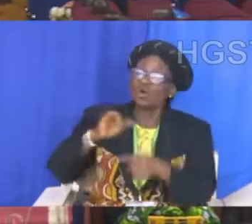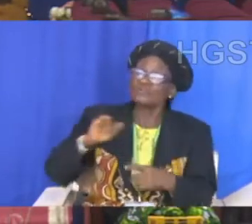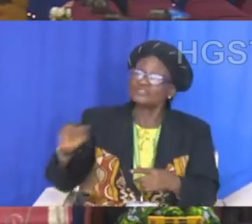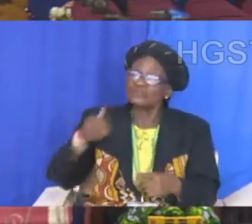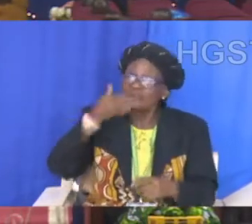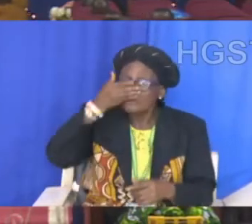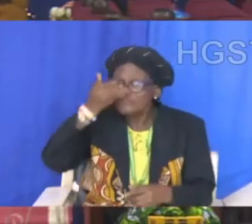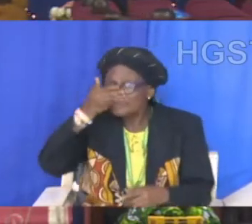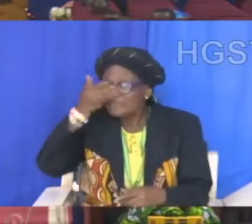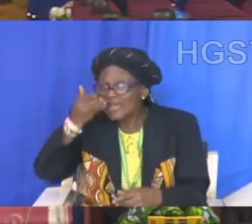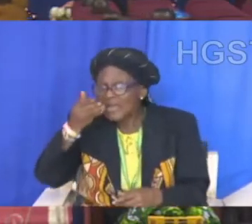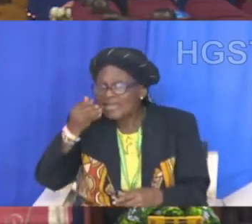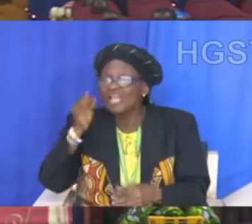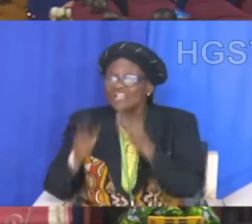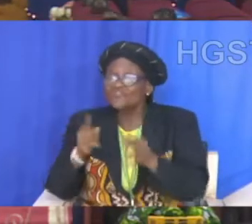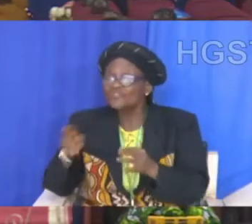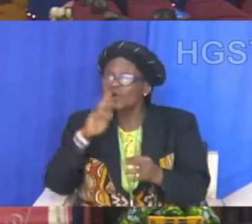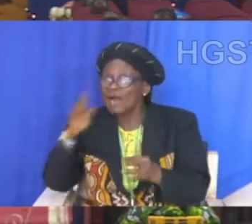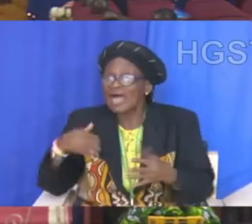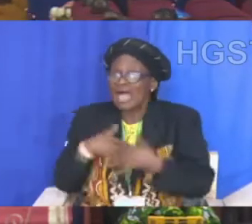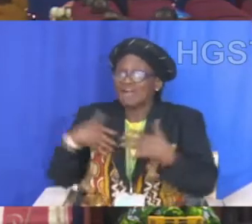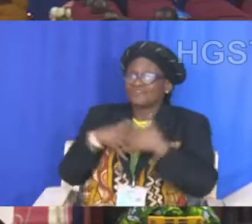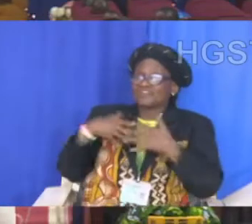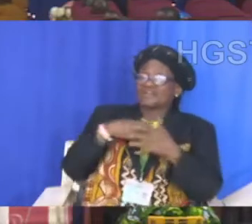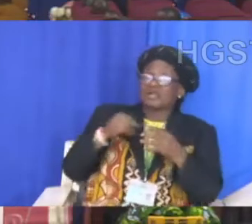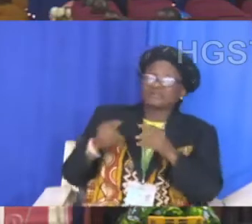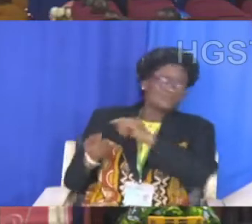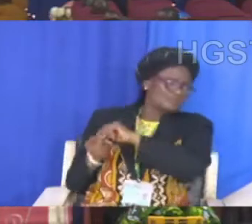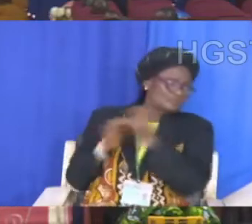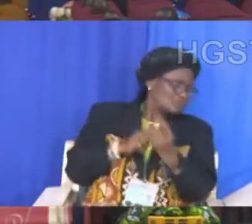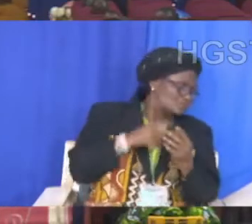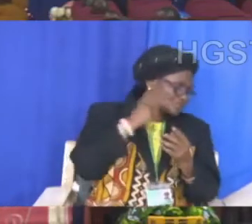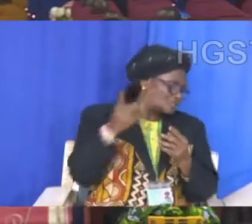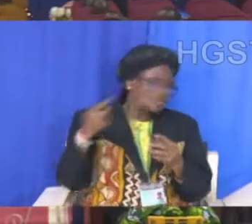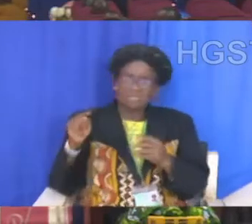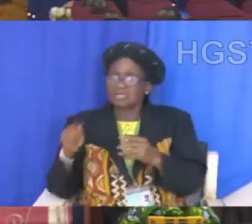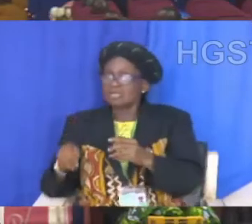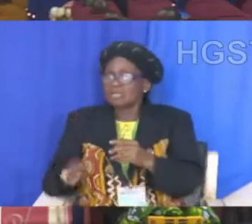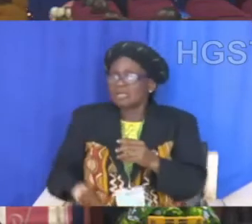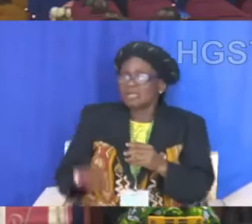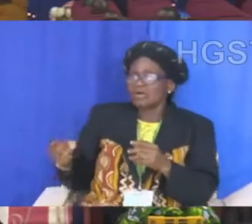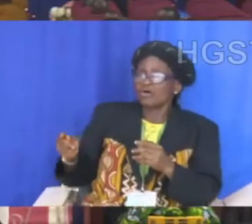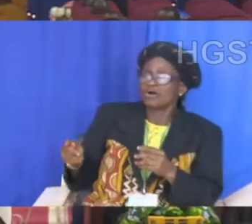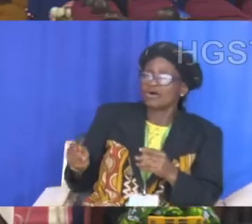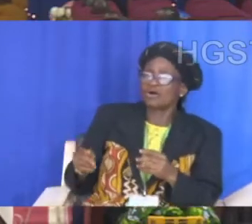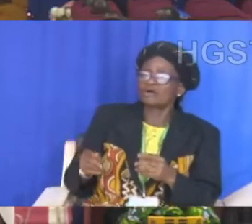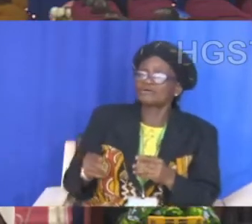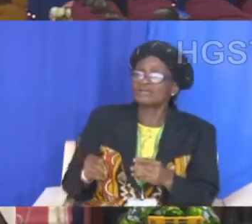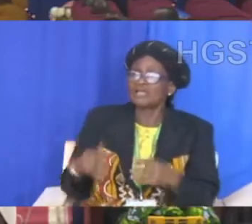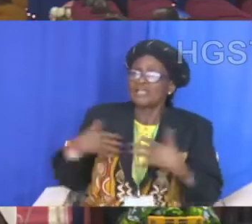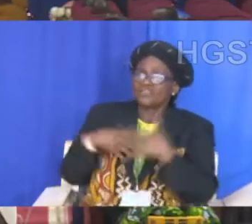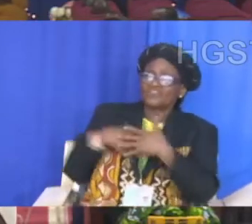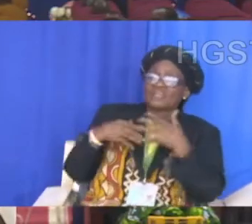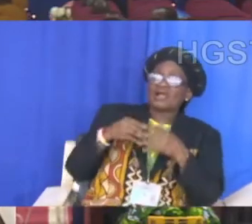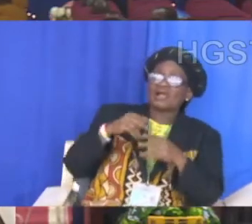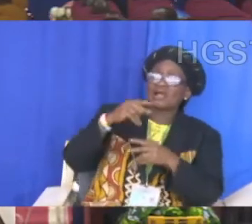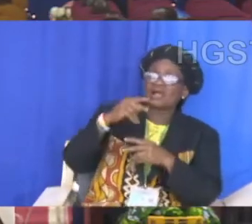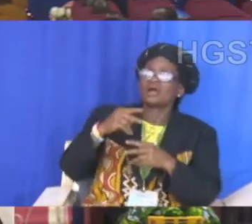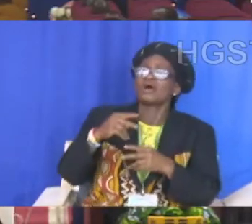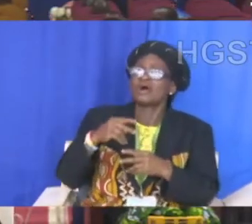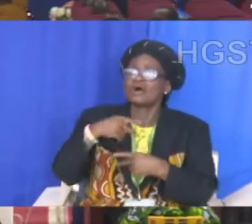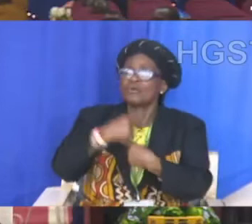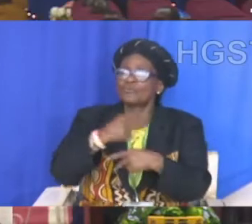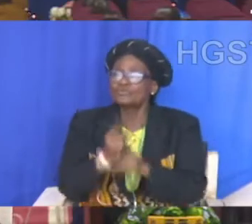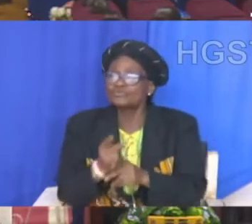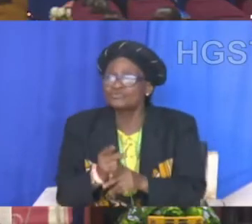you turn, you see the dog, and you become afraid. Fear produces a smell in your